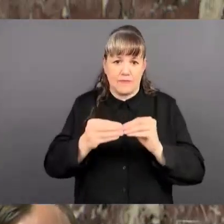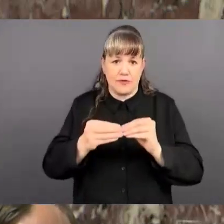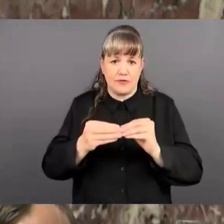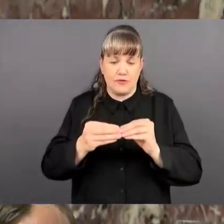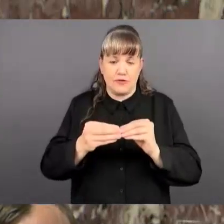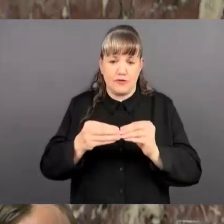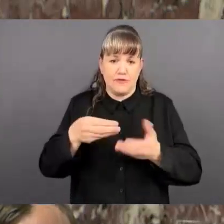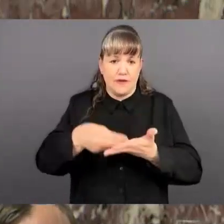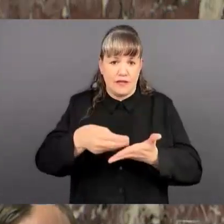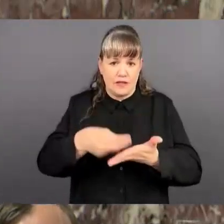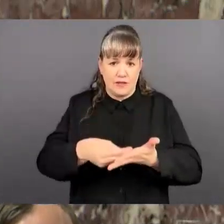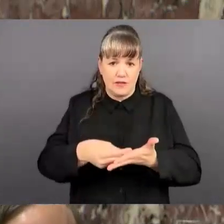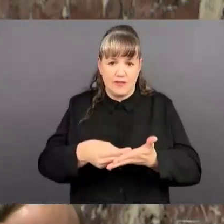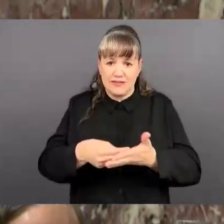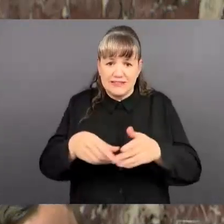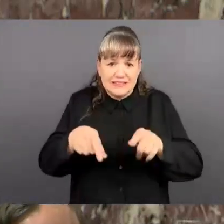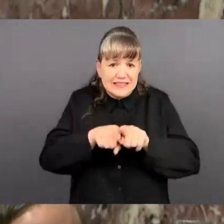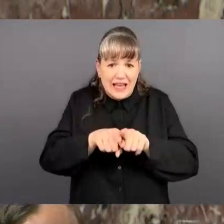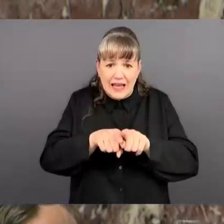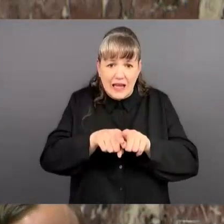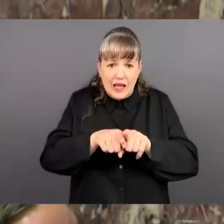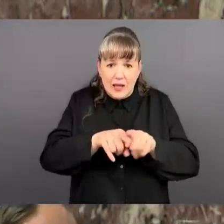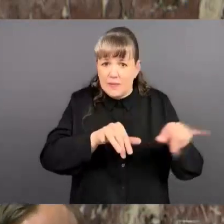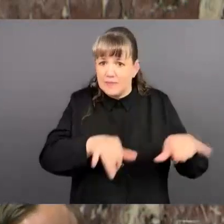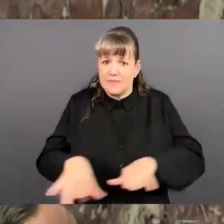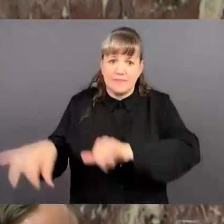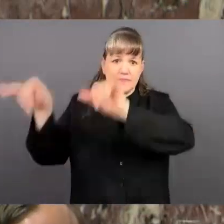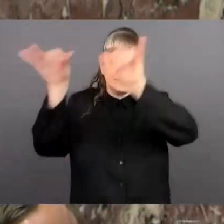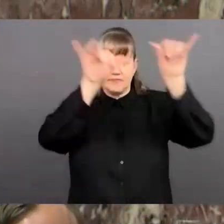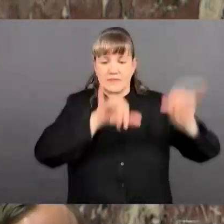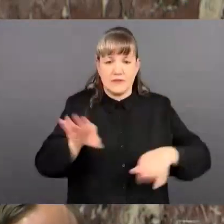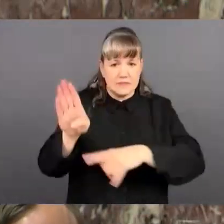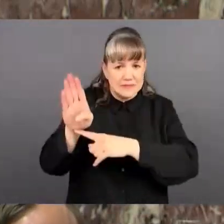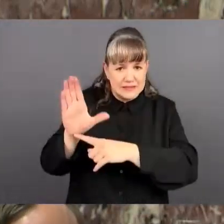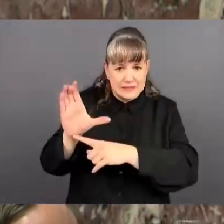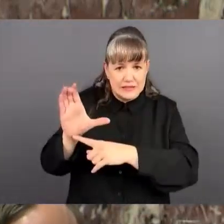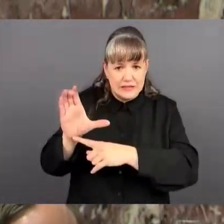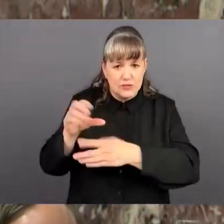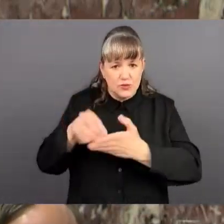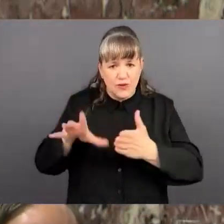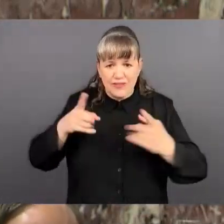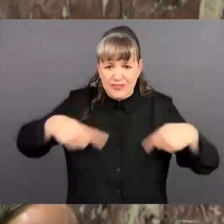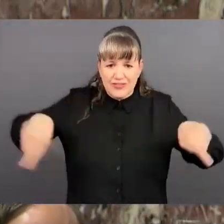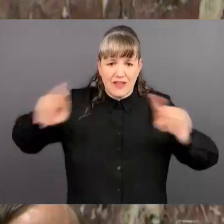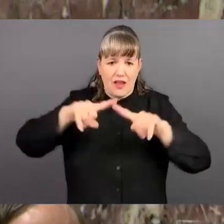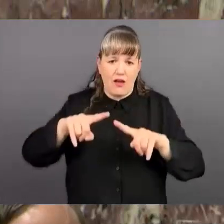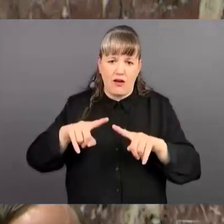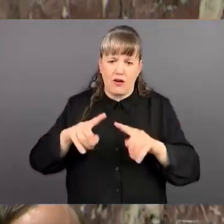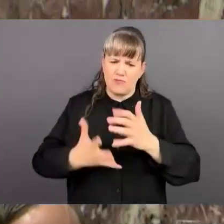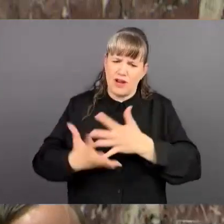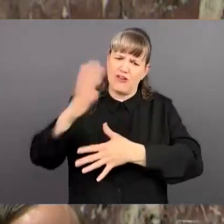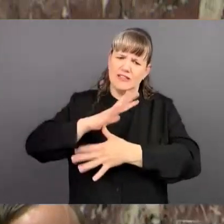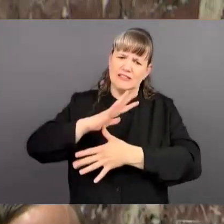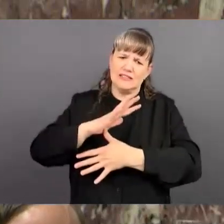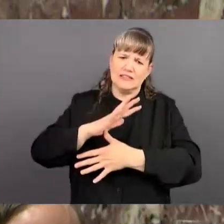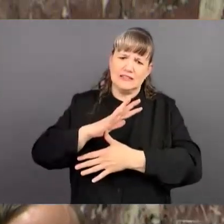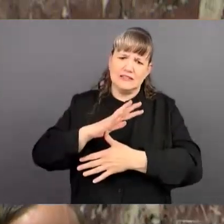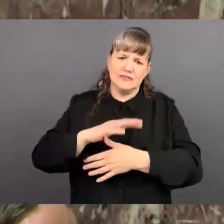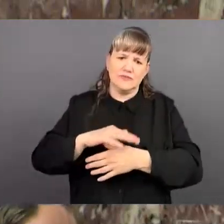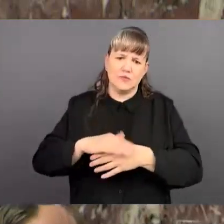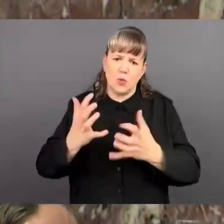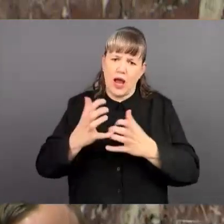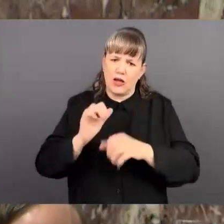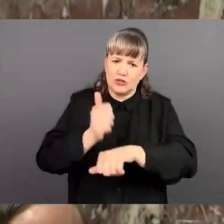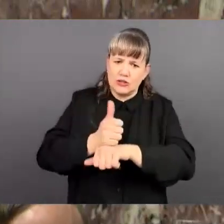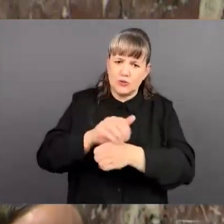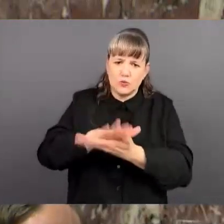the province is treated as a priority as we ensure that we are creating environments where kids can thrive. I know the